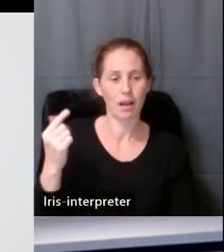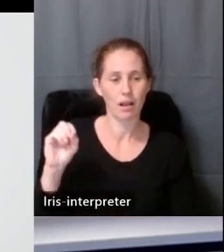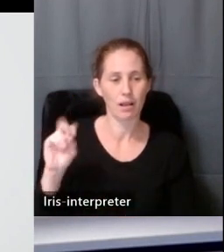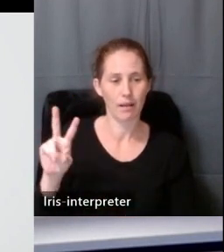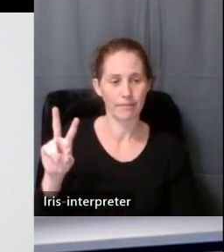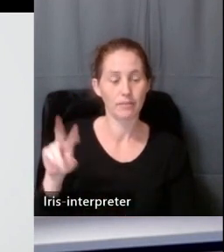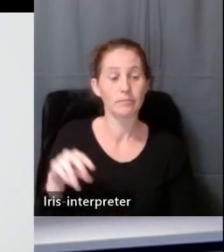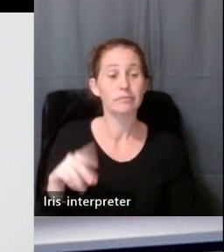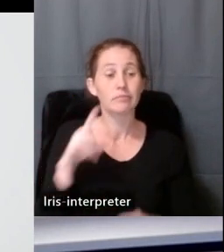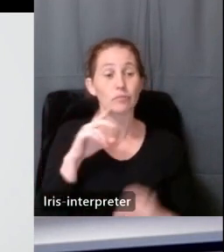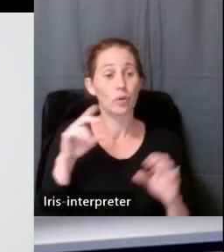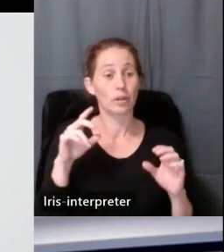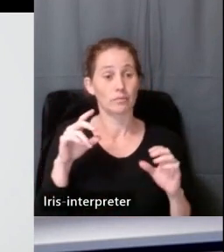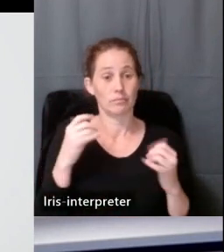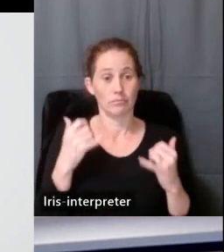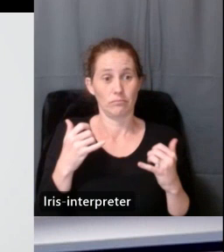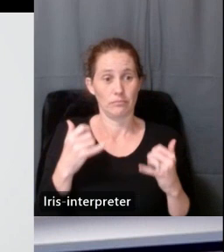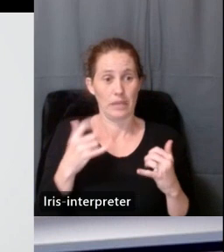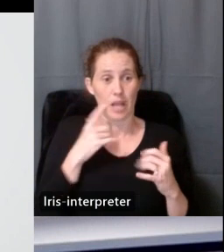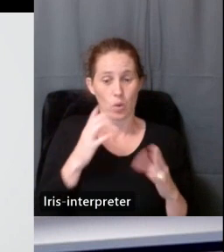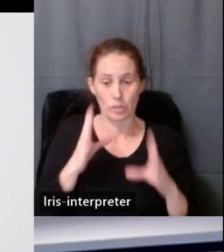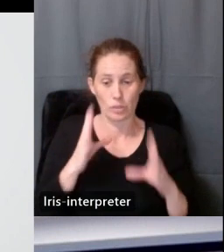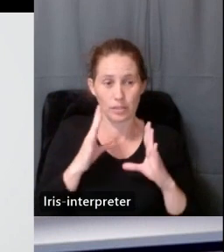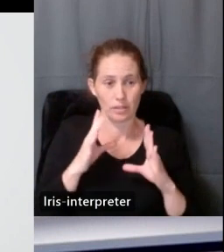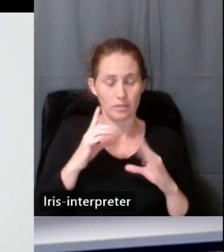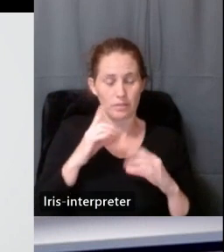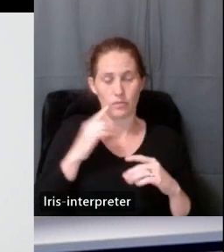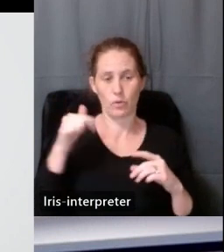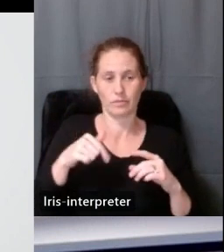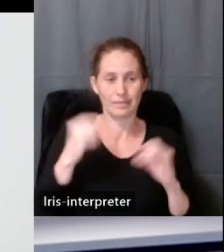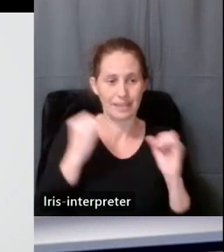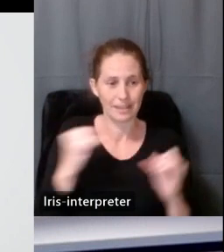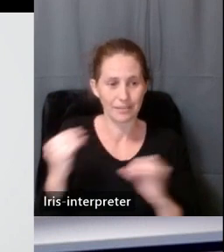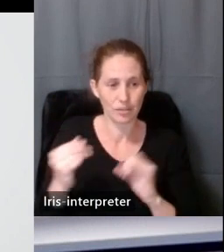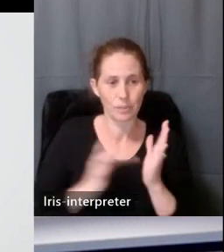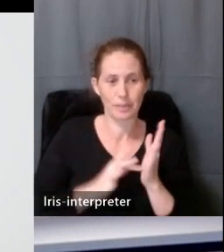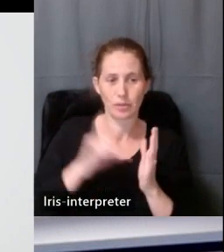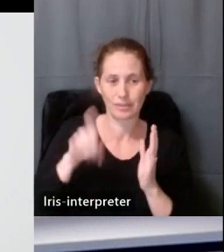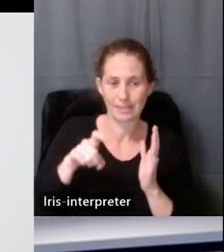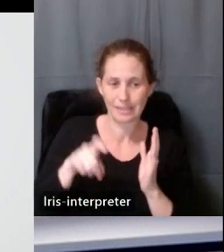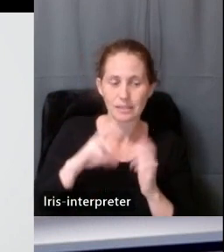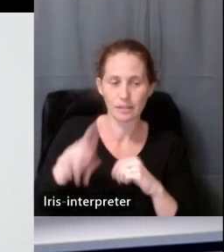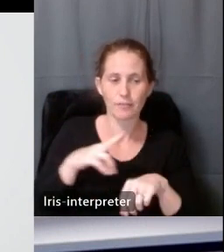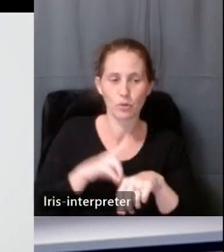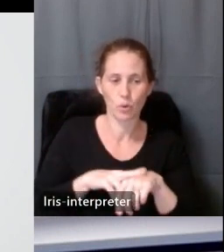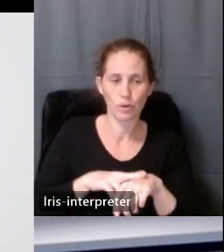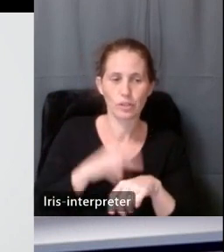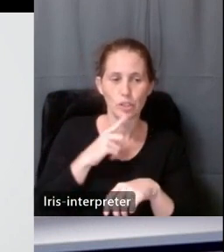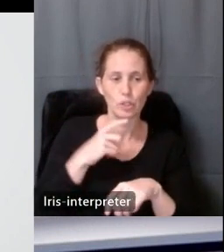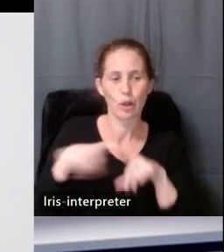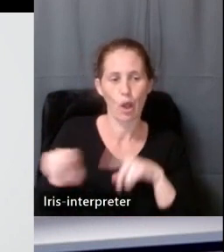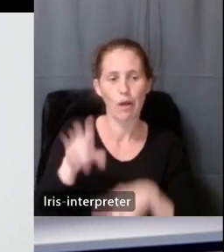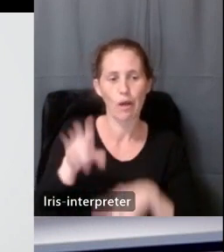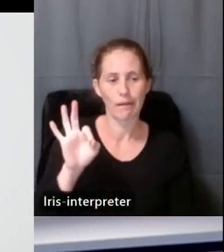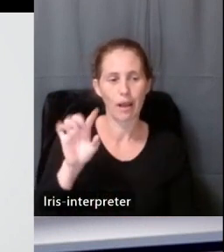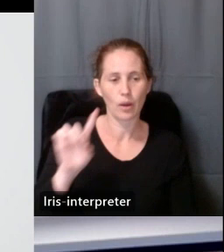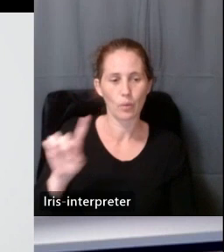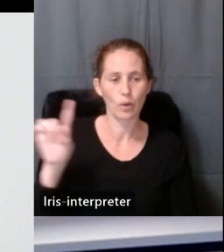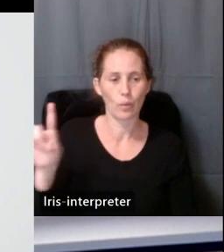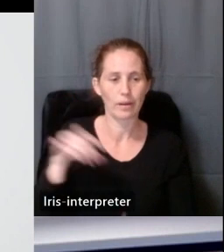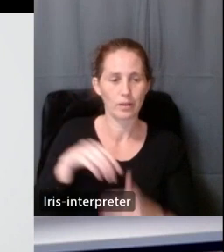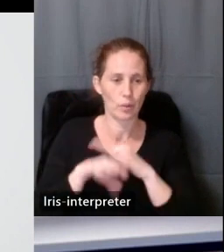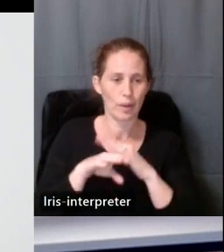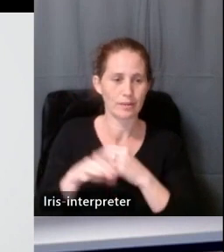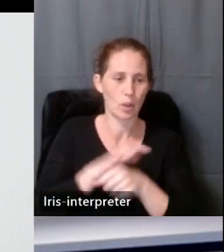for immediate attention to any urgent individual medical needs, of course, you dial 911 to access the